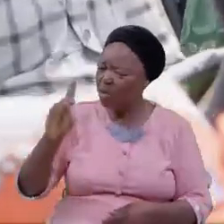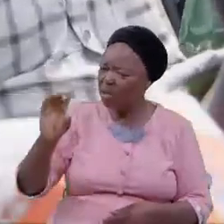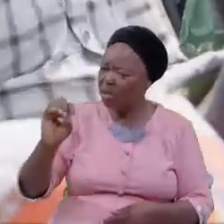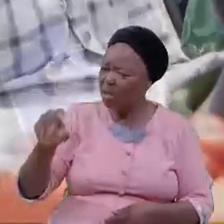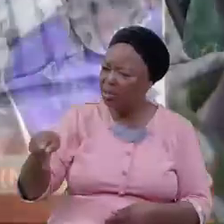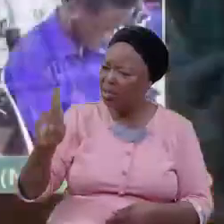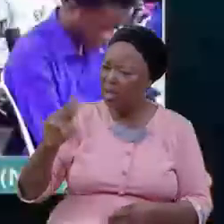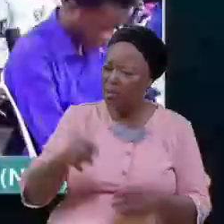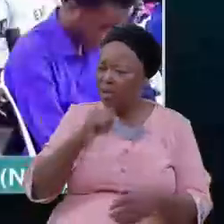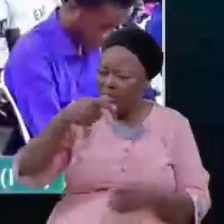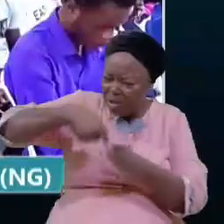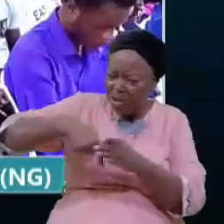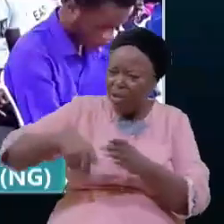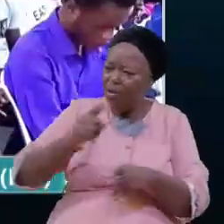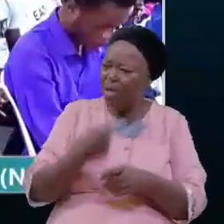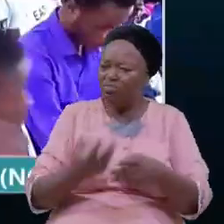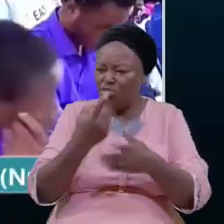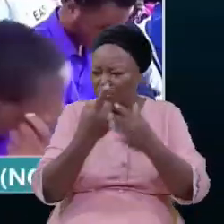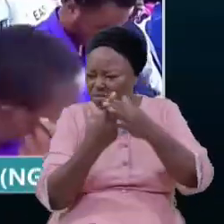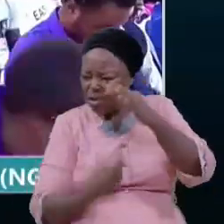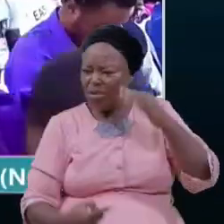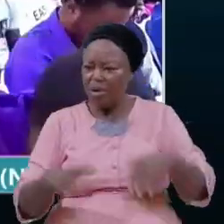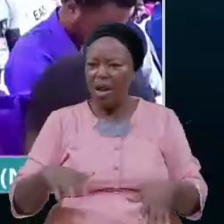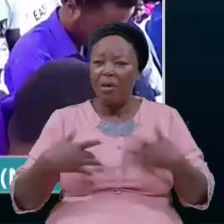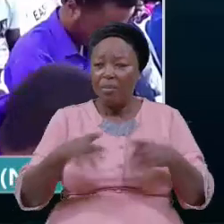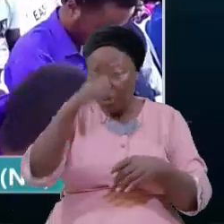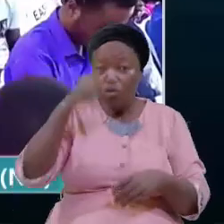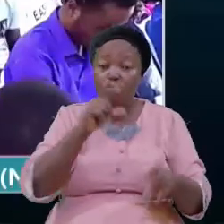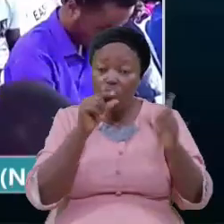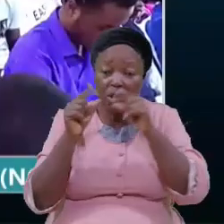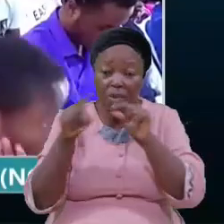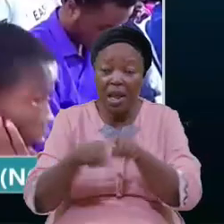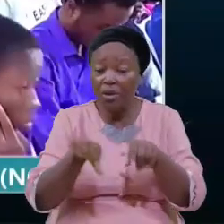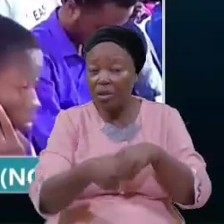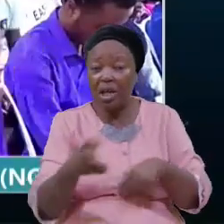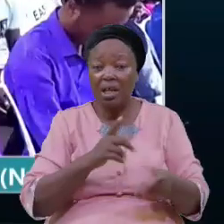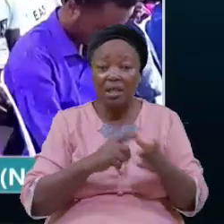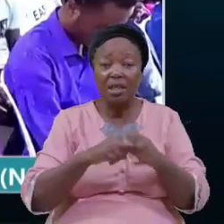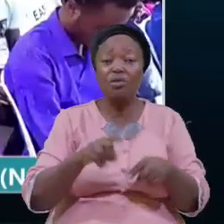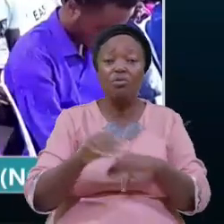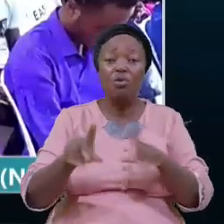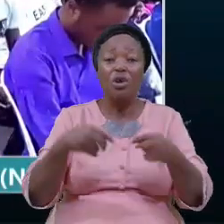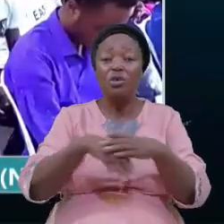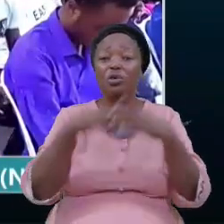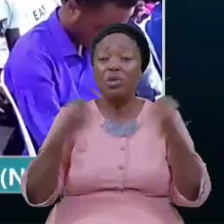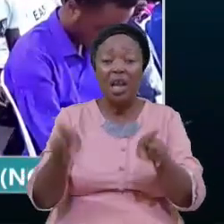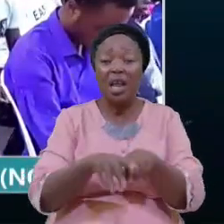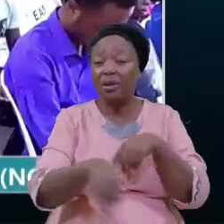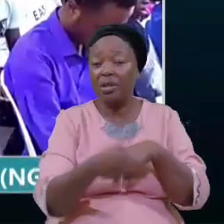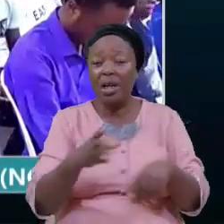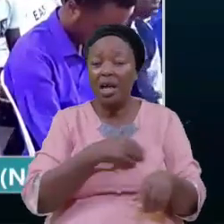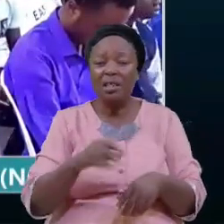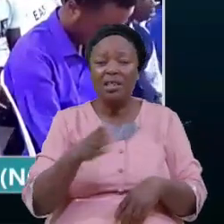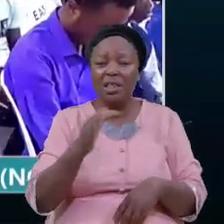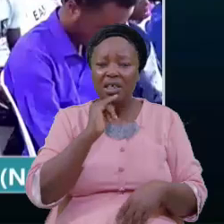you dress like others, and you gossip like others. And there's nothing that the shallow people out there are